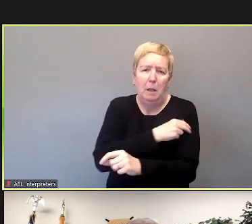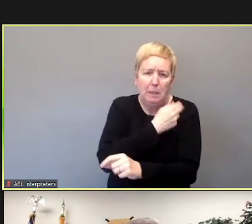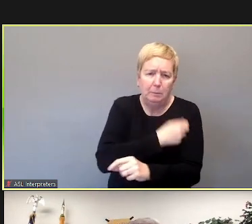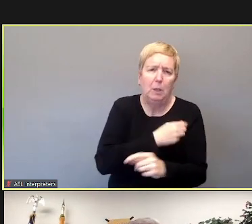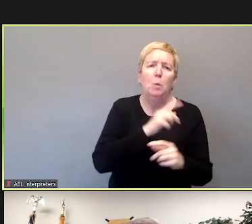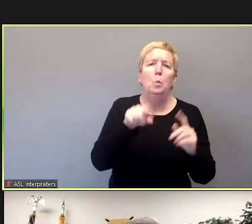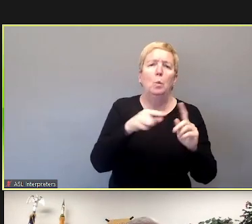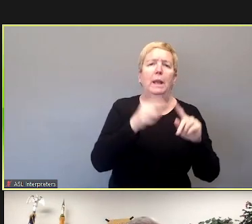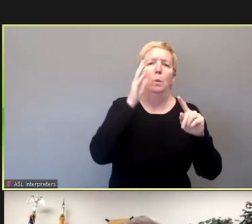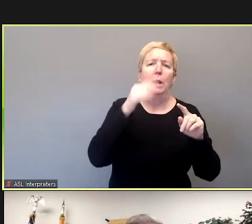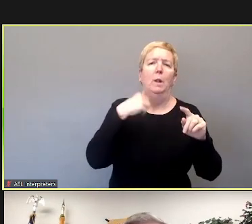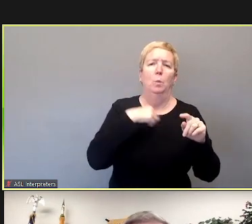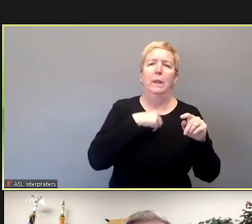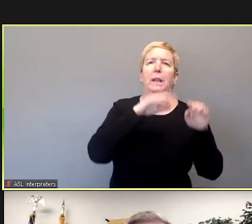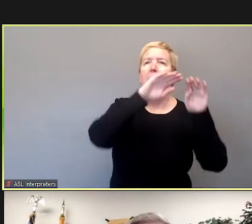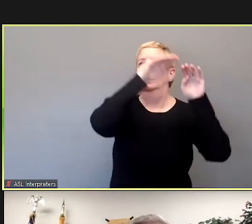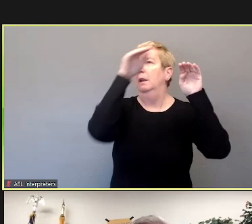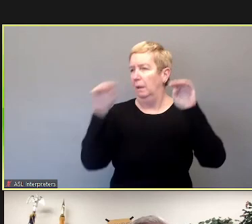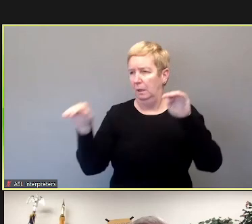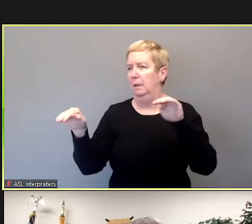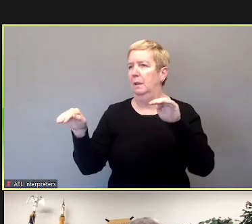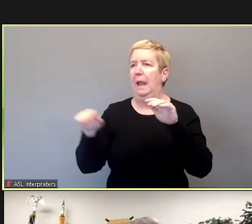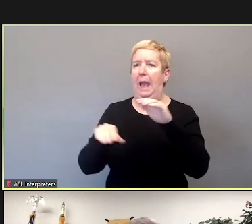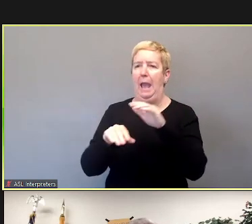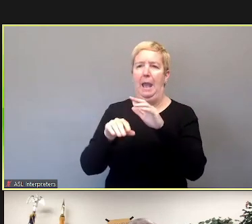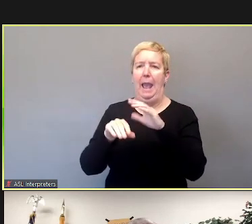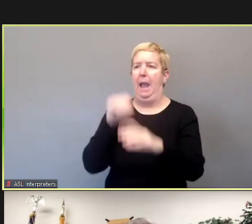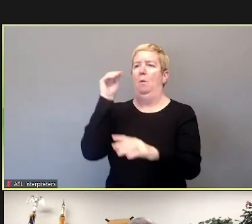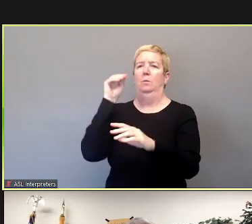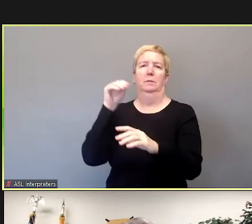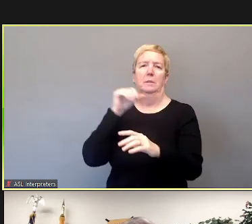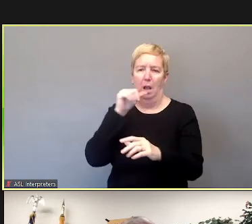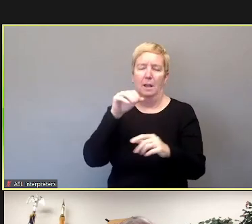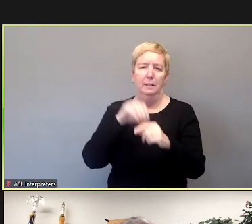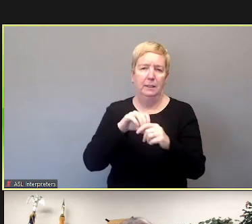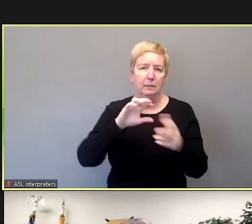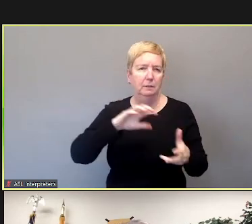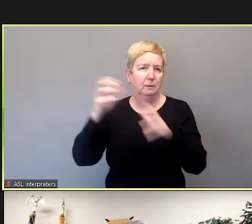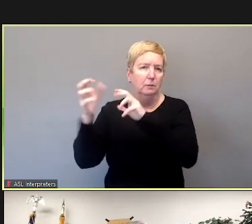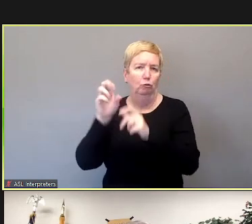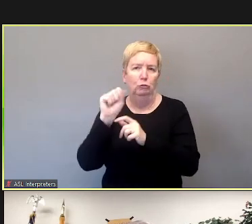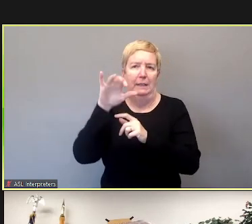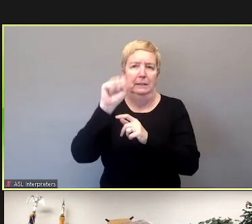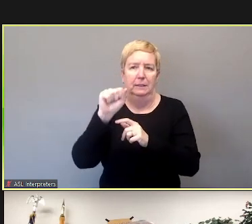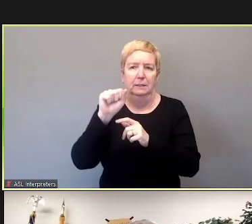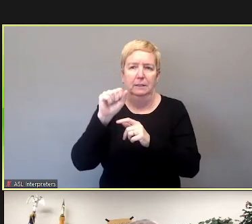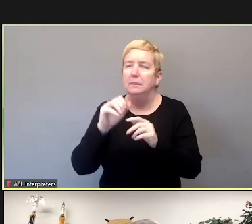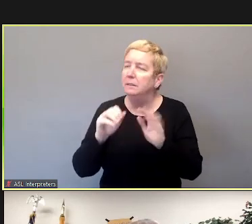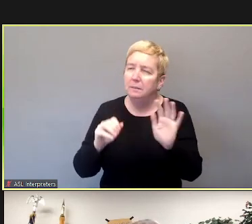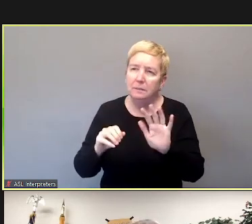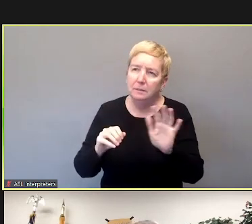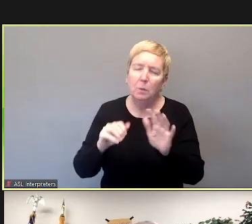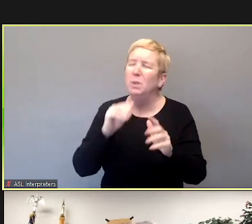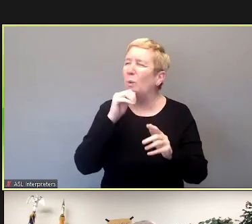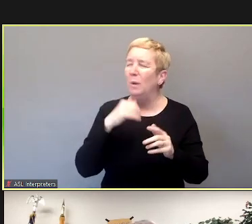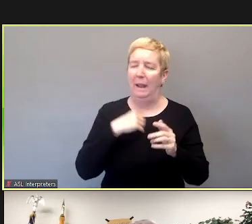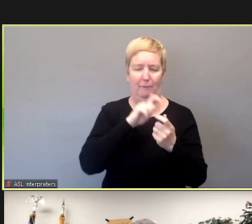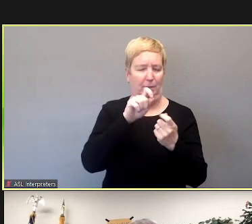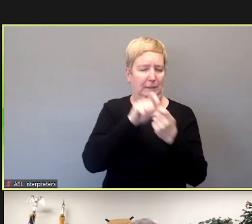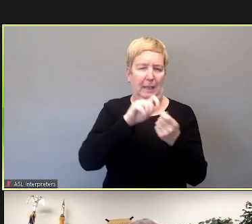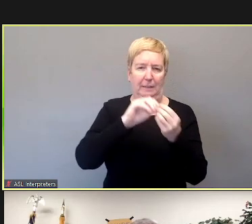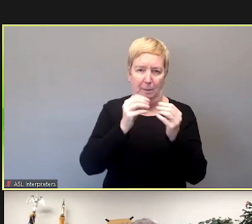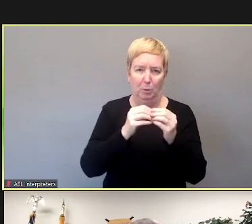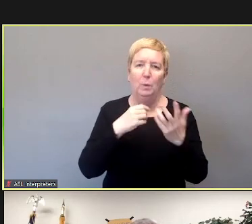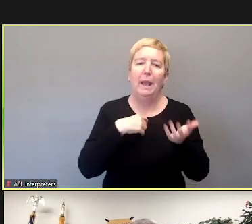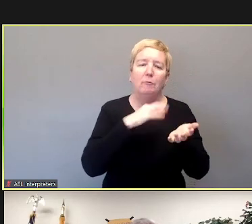of care? And the answer is there is not an exact number of hospitalizations. There's a scoring system that our